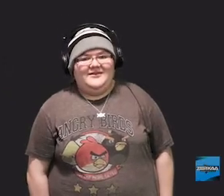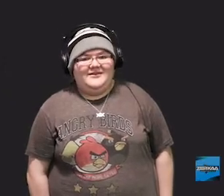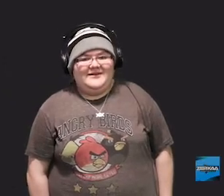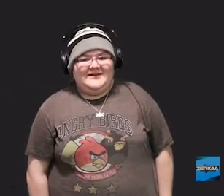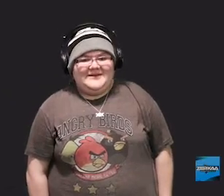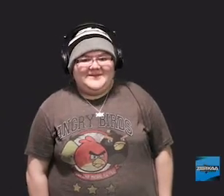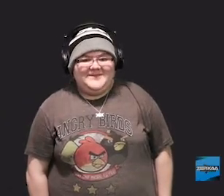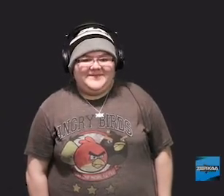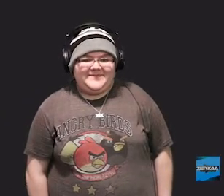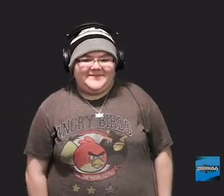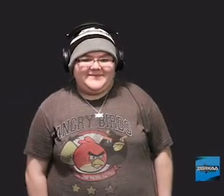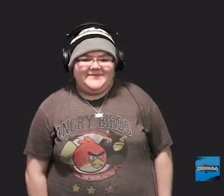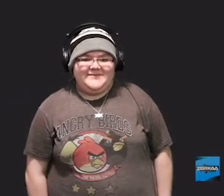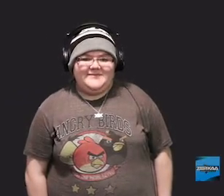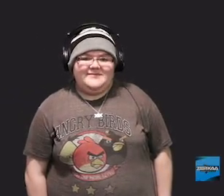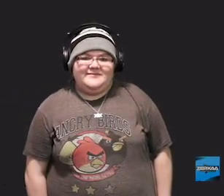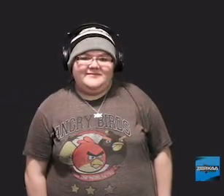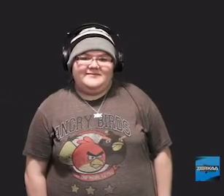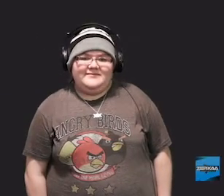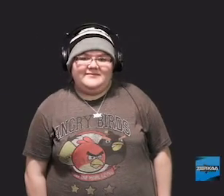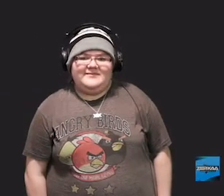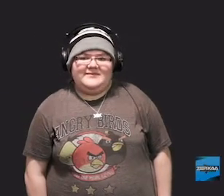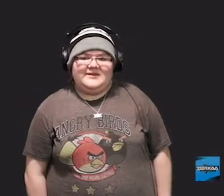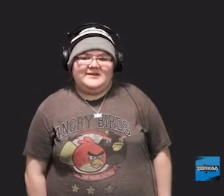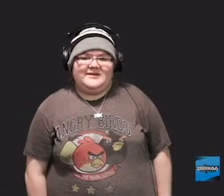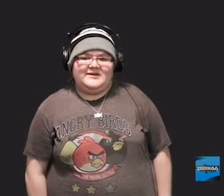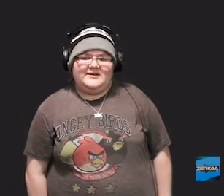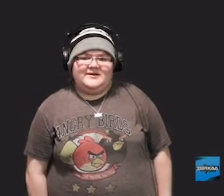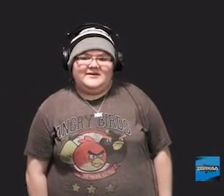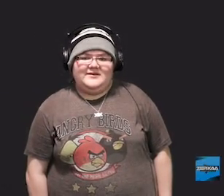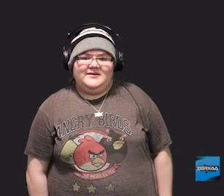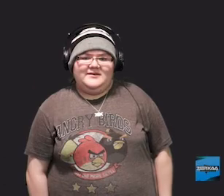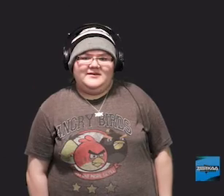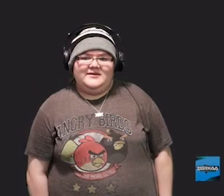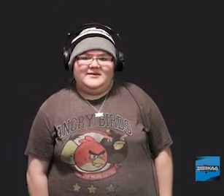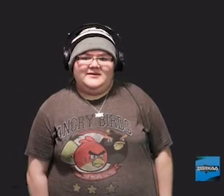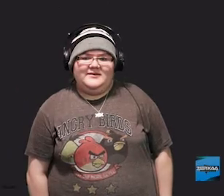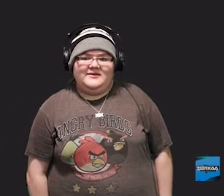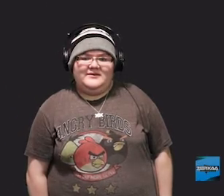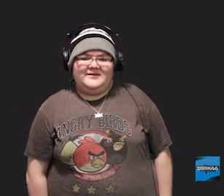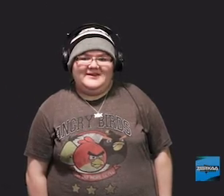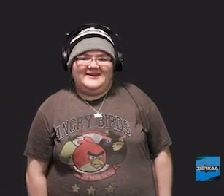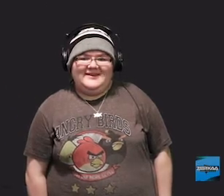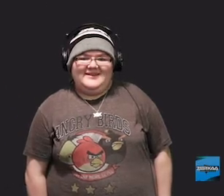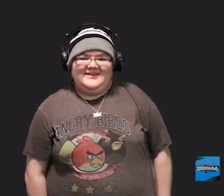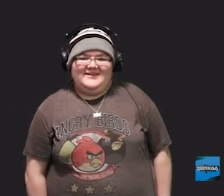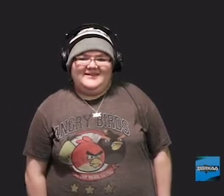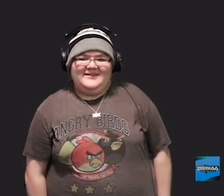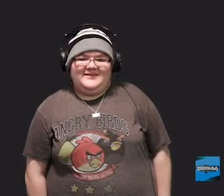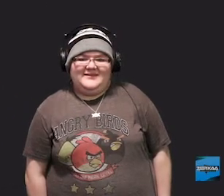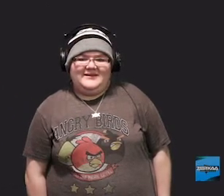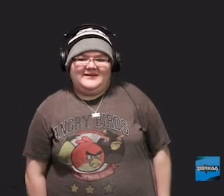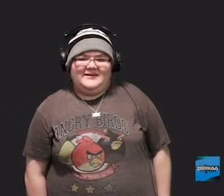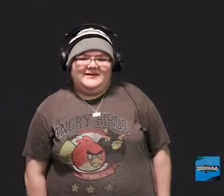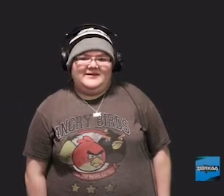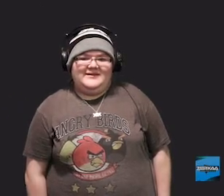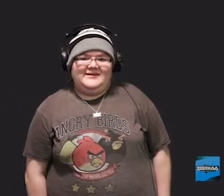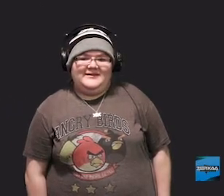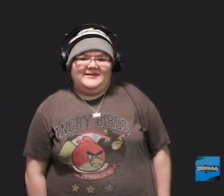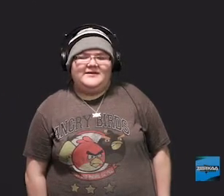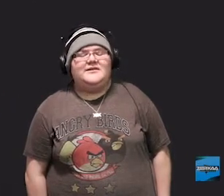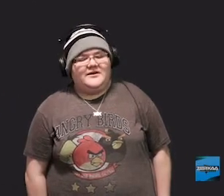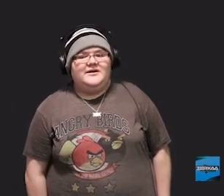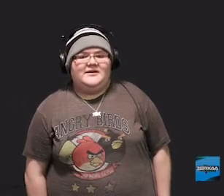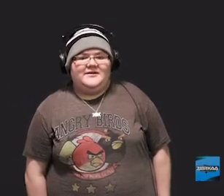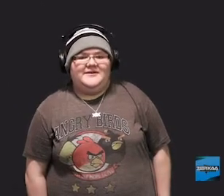one thing, like, I'm not bad at drawing, but there's, you know, there's a certain part. Like, in drawing, there's, like, awful at drawing. Then there's, like, you can draw some shapes quite